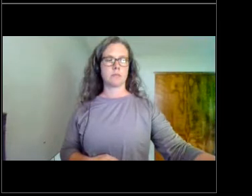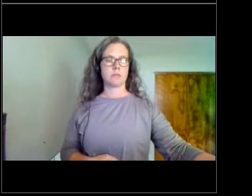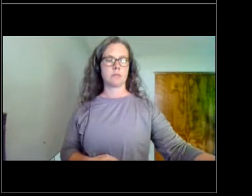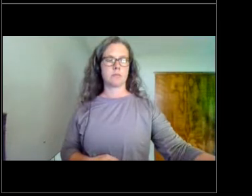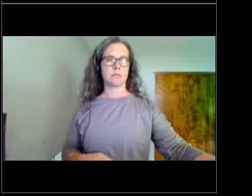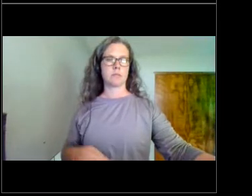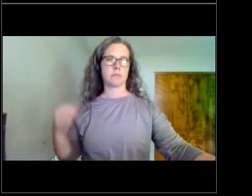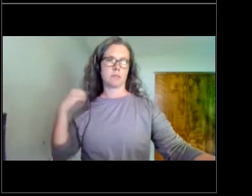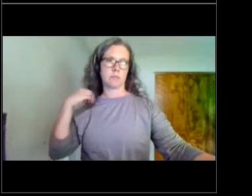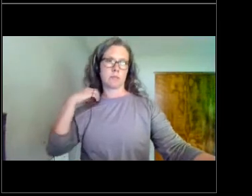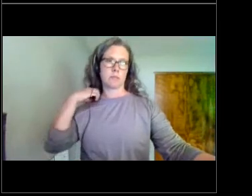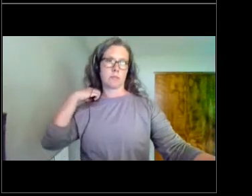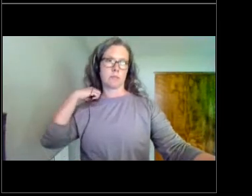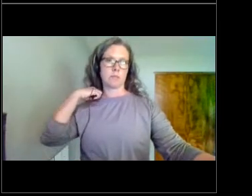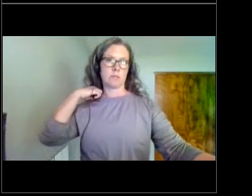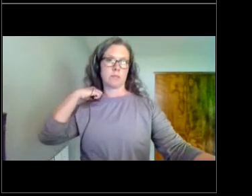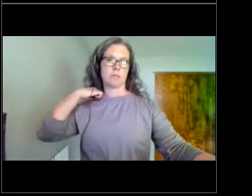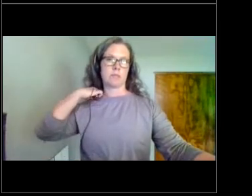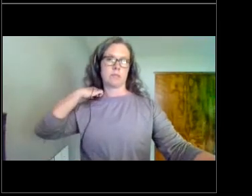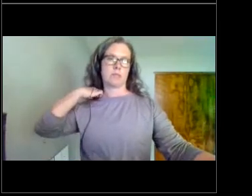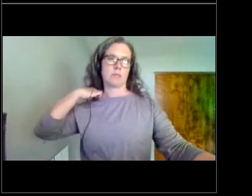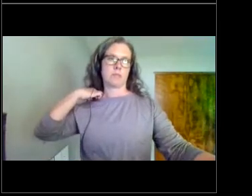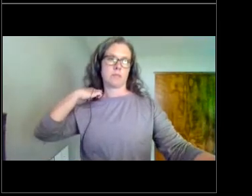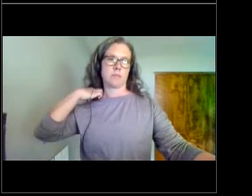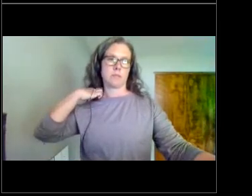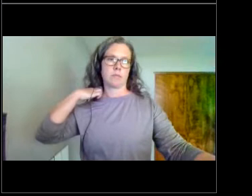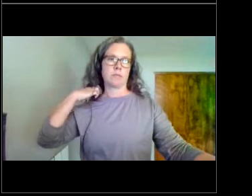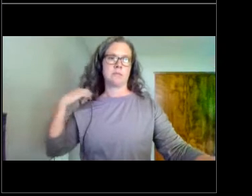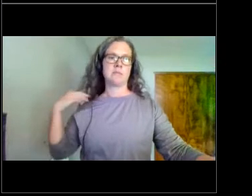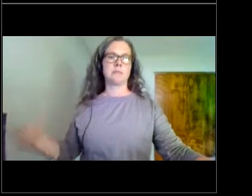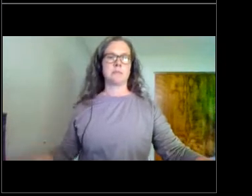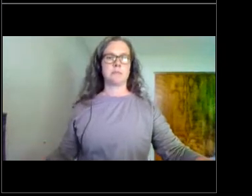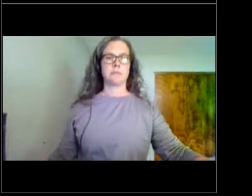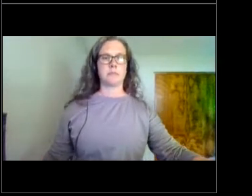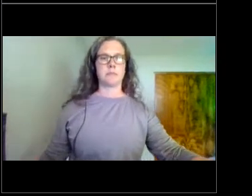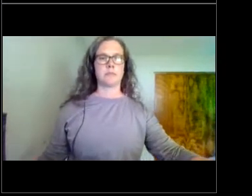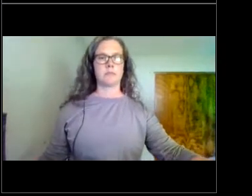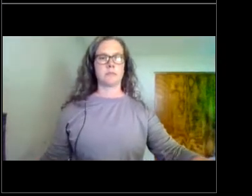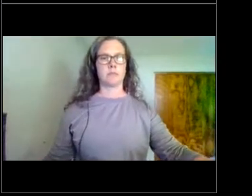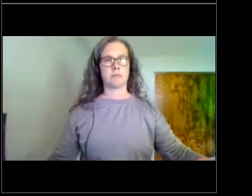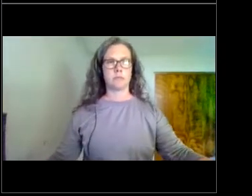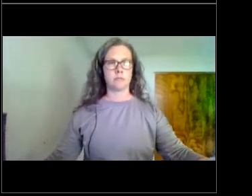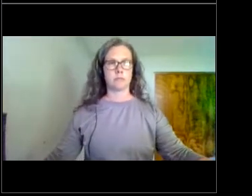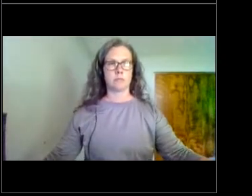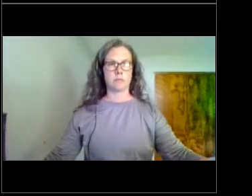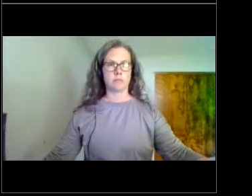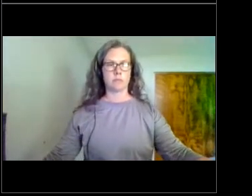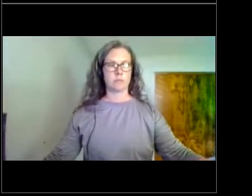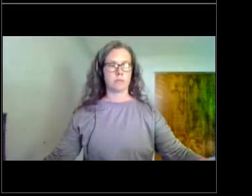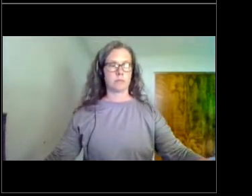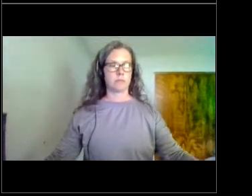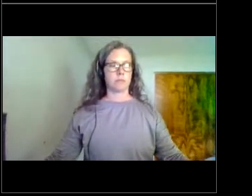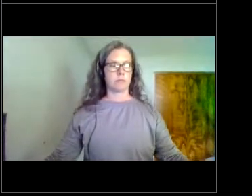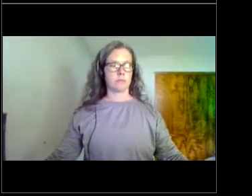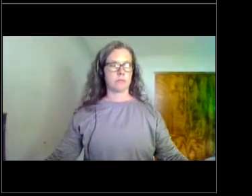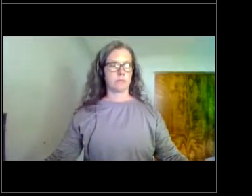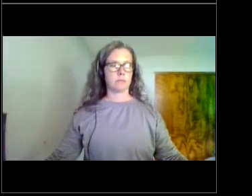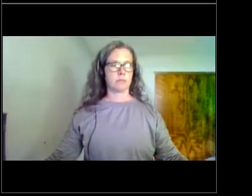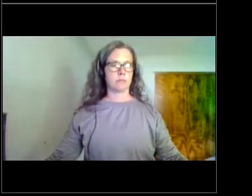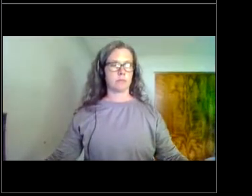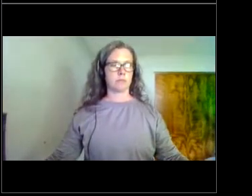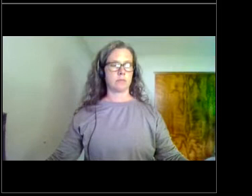I'm talking about streams, we're usually talking about water flowing through there and causing loose soil and erosion. I'm going to use the word riparian quite